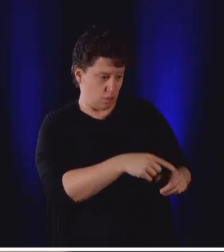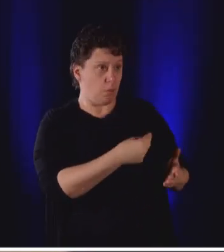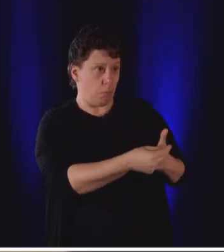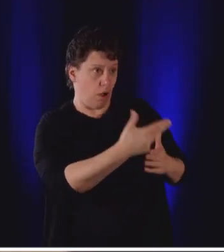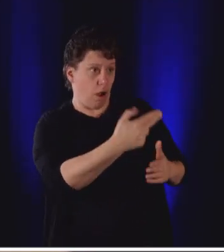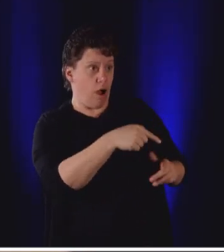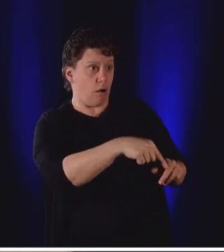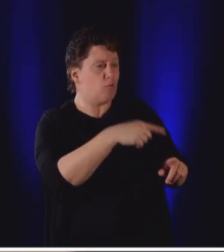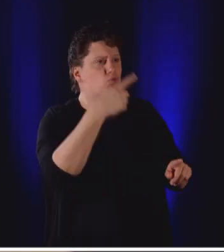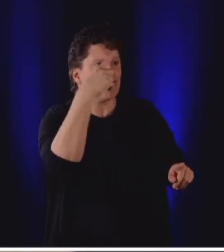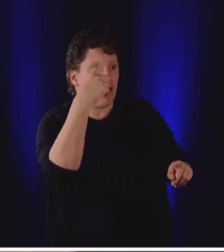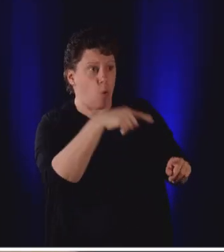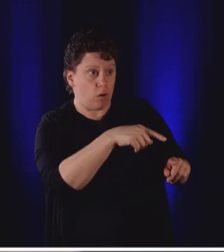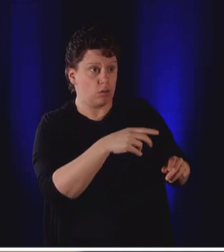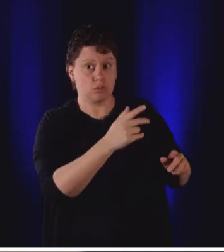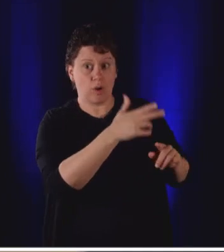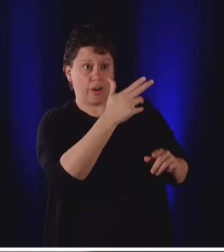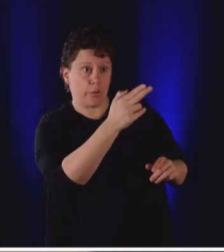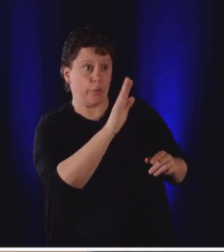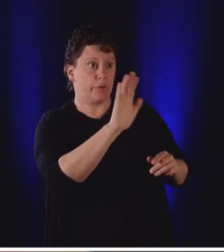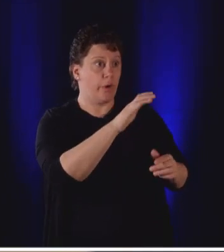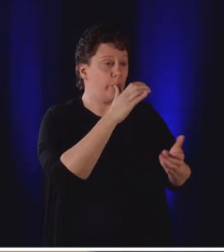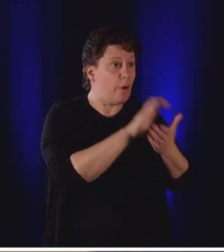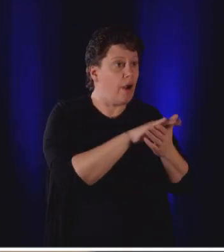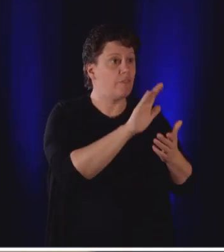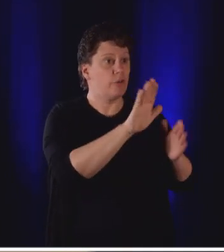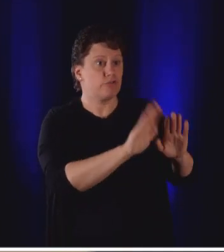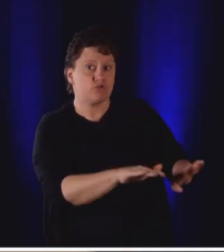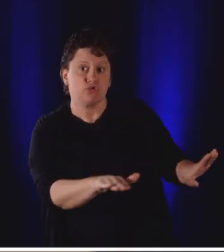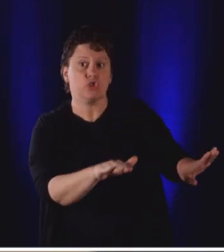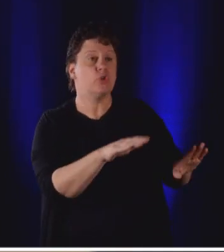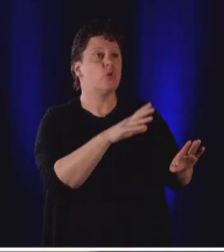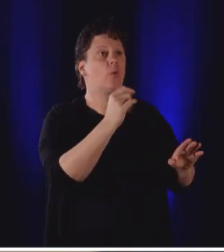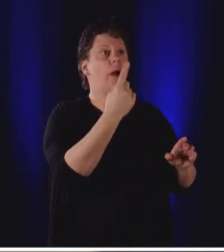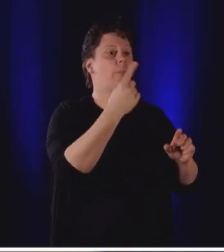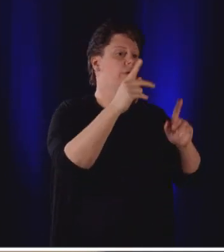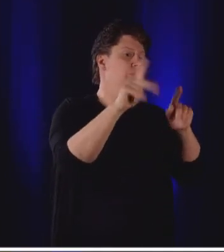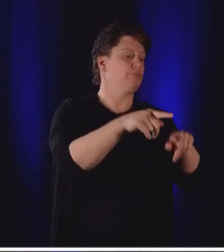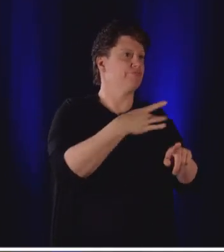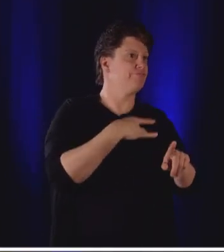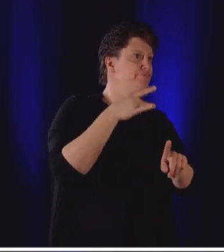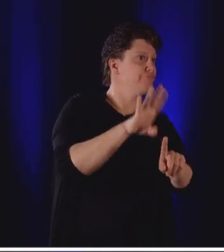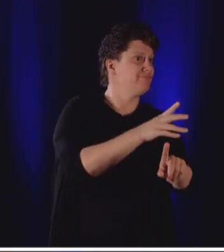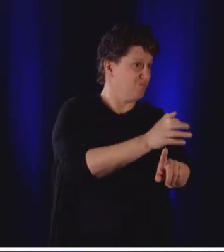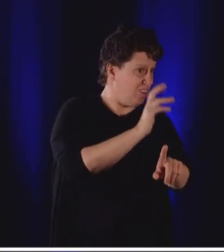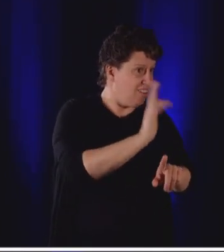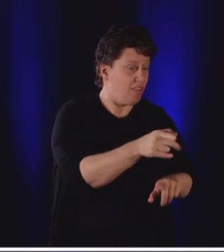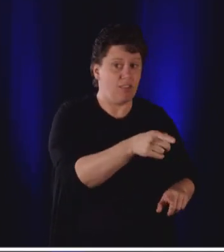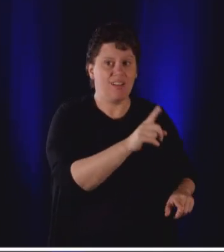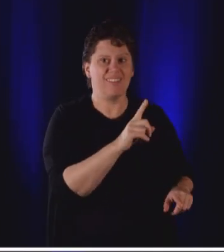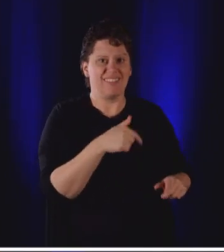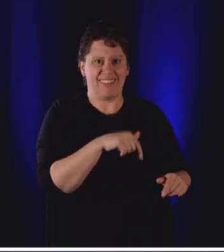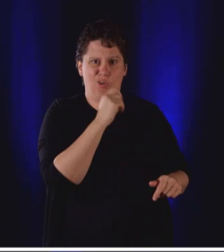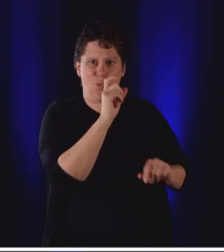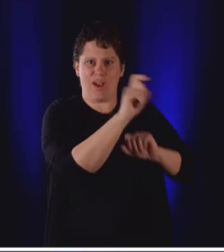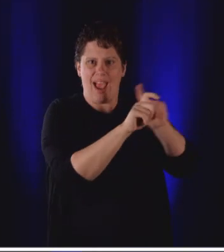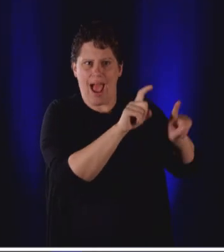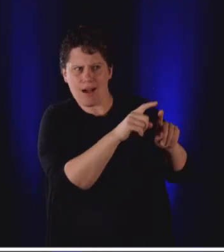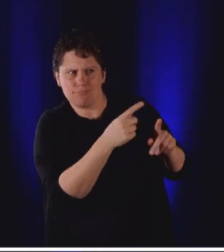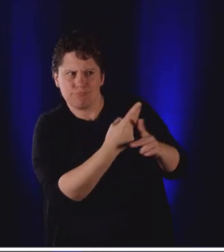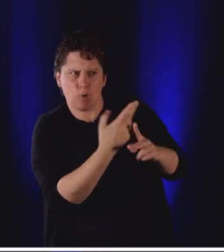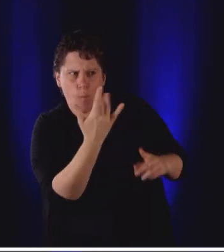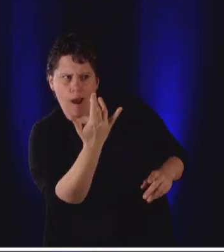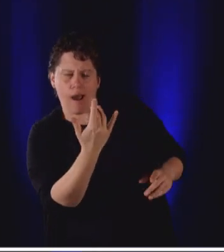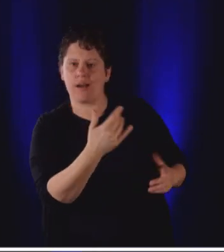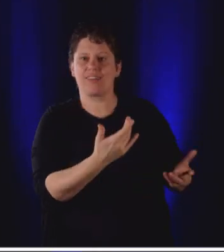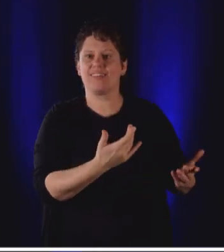wife or their children or the person that they might have an issue with. So when I got there, I asked her, what should we